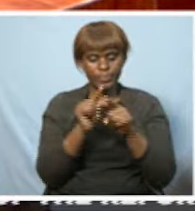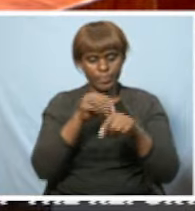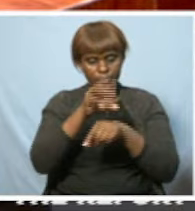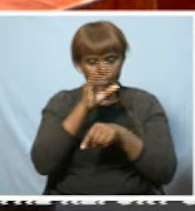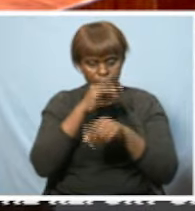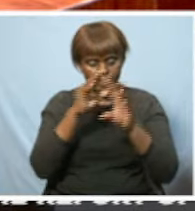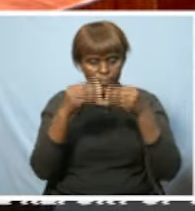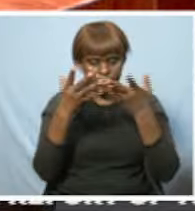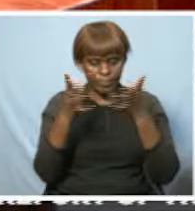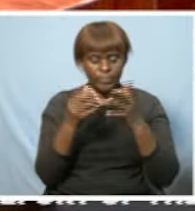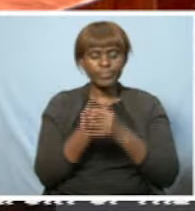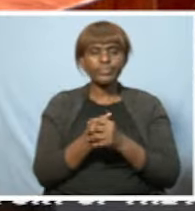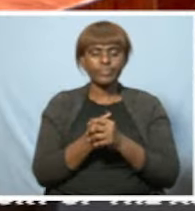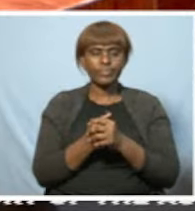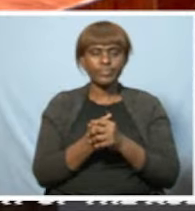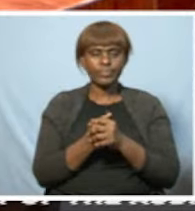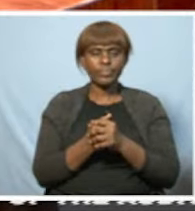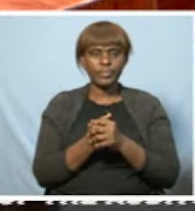given.